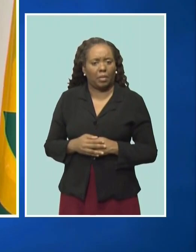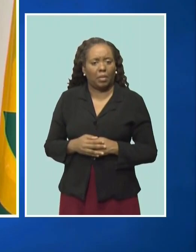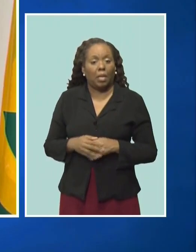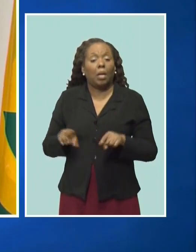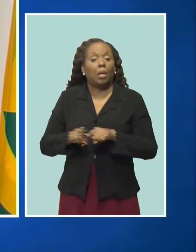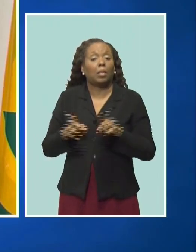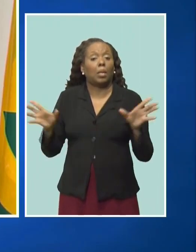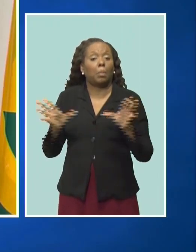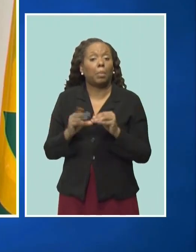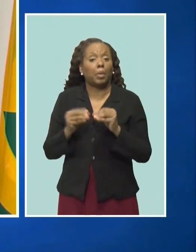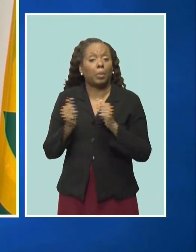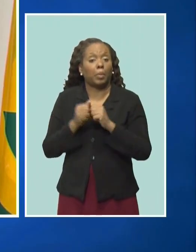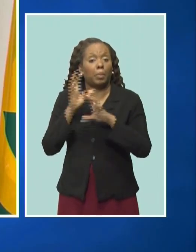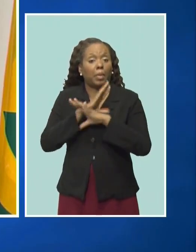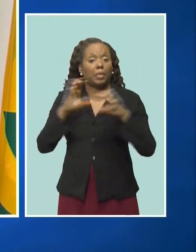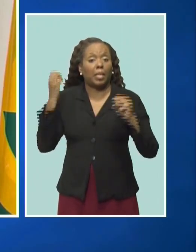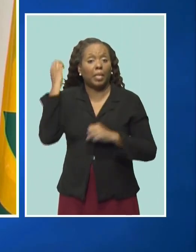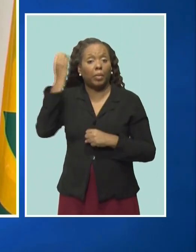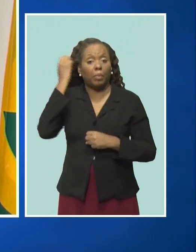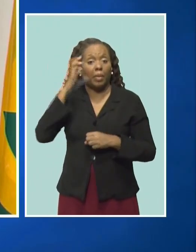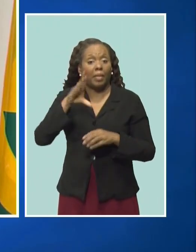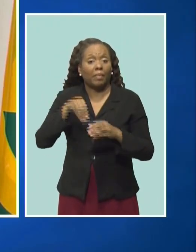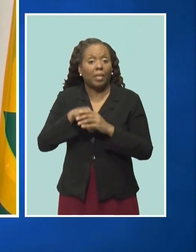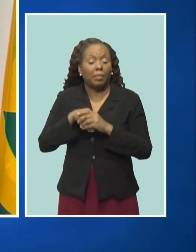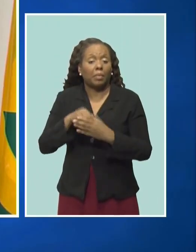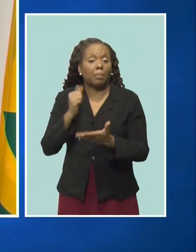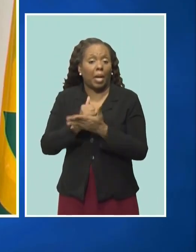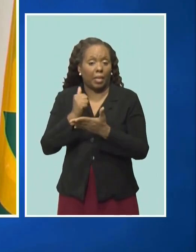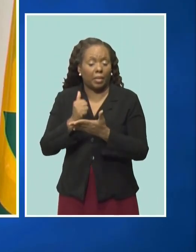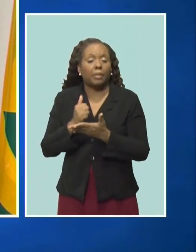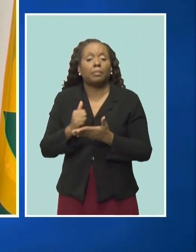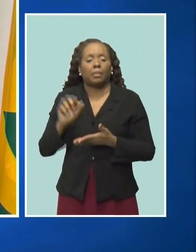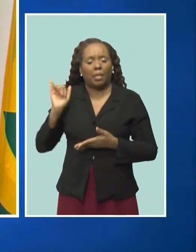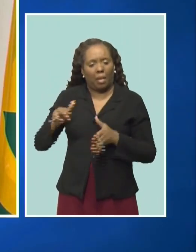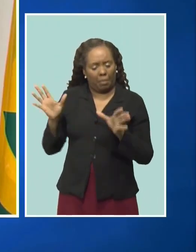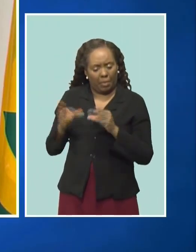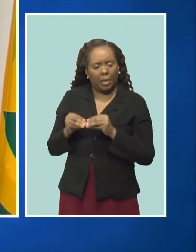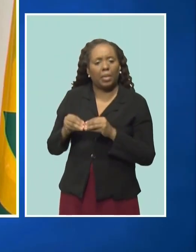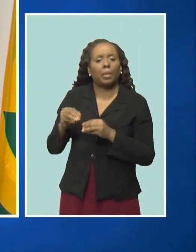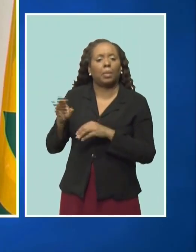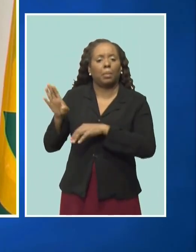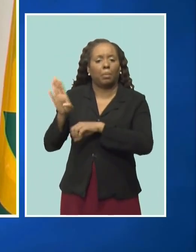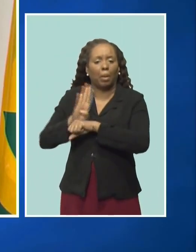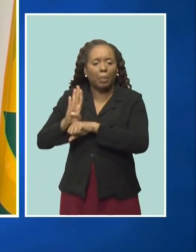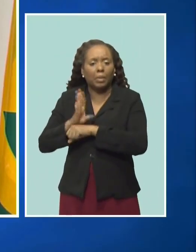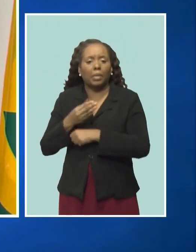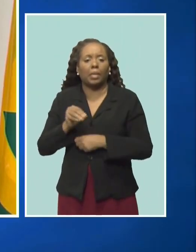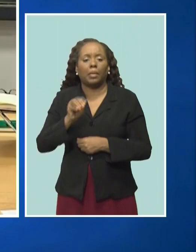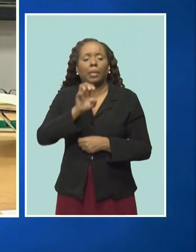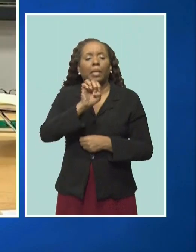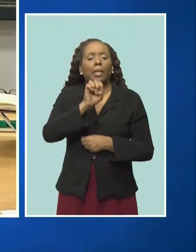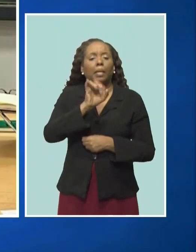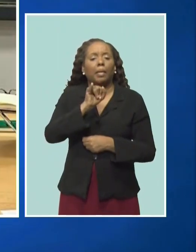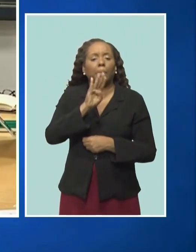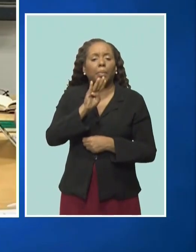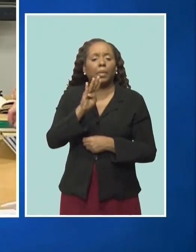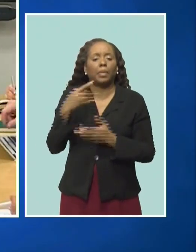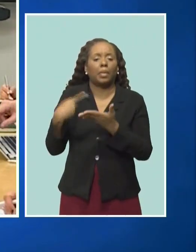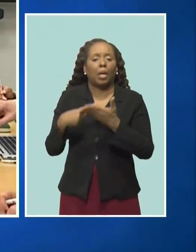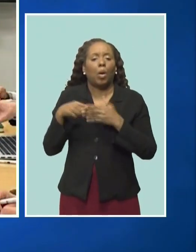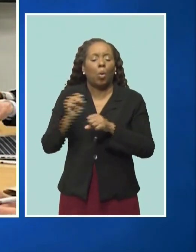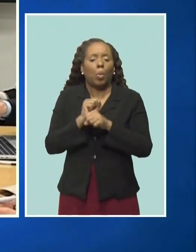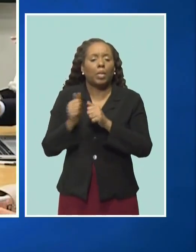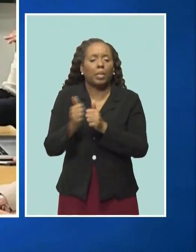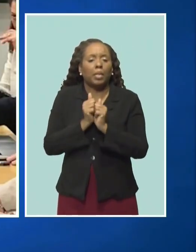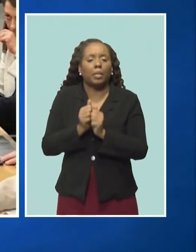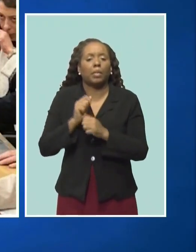the EIB Group, Nadia Calvino. In that engagement, Barbados and the EIB discussed working together on innovative